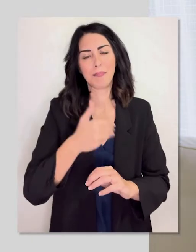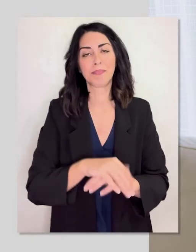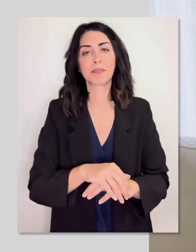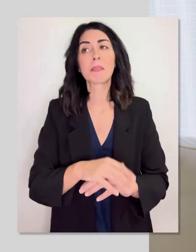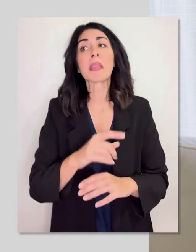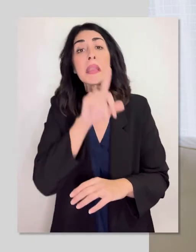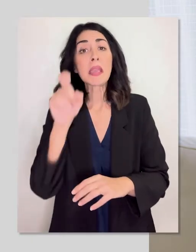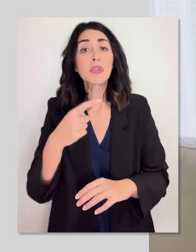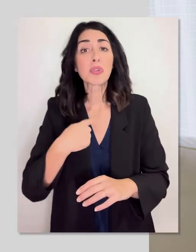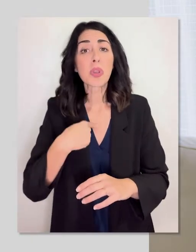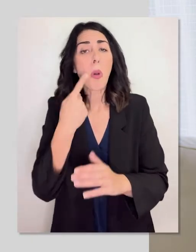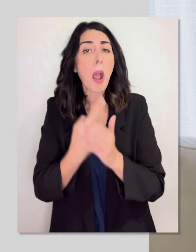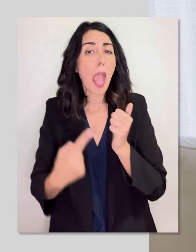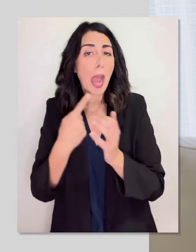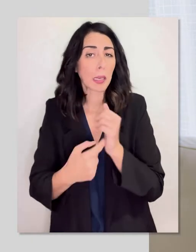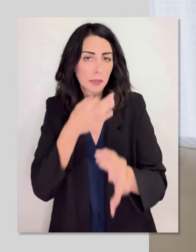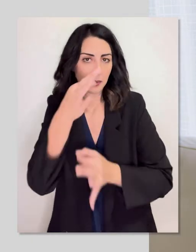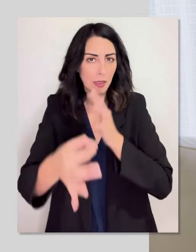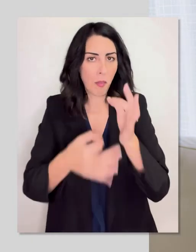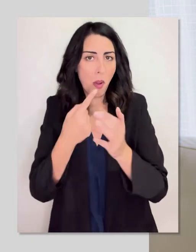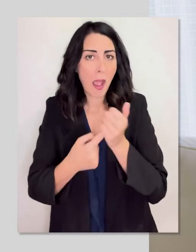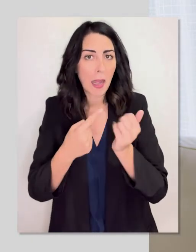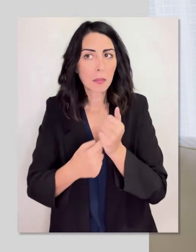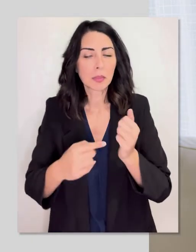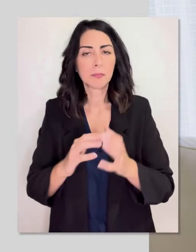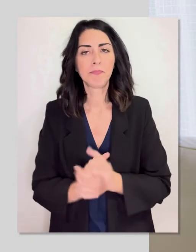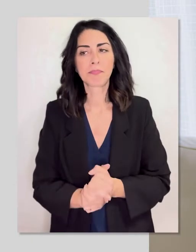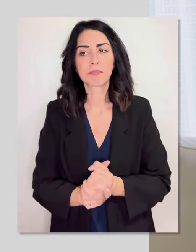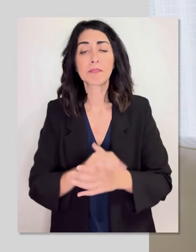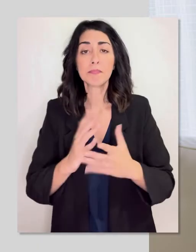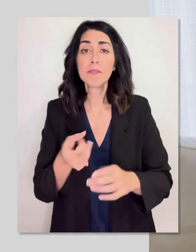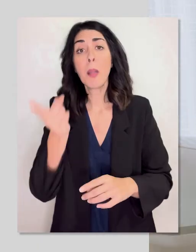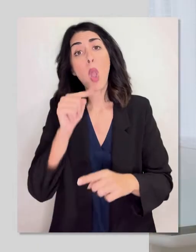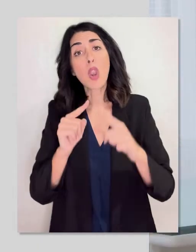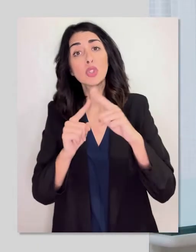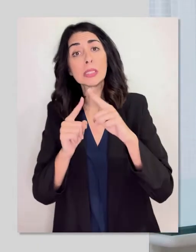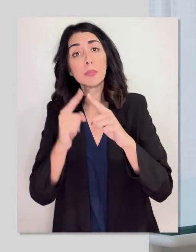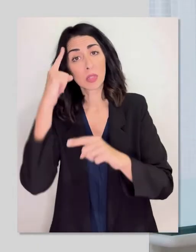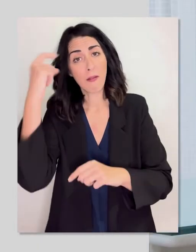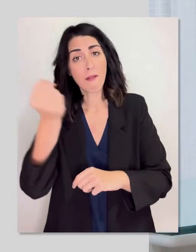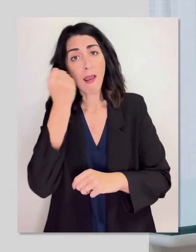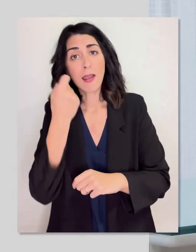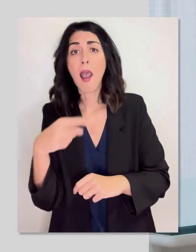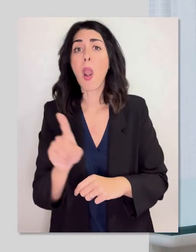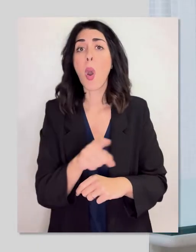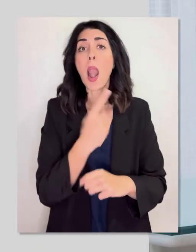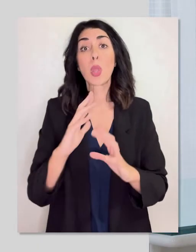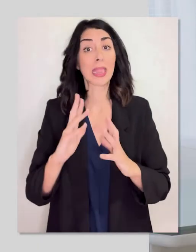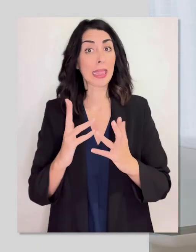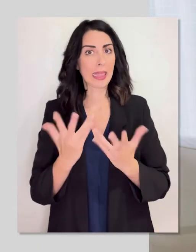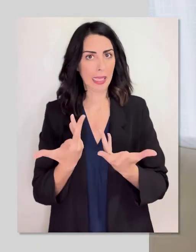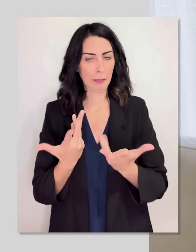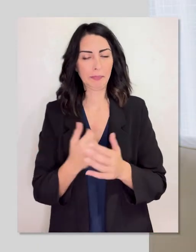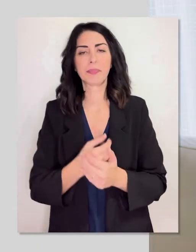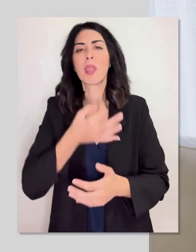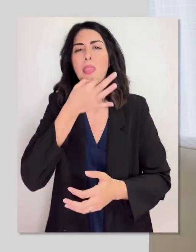any other kind of headache? So let me briefly mention what we call tension type headache. That's